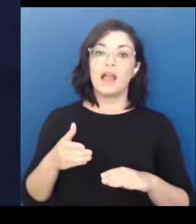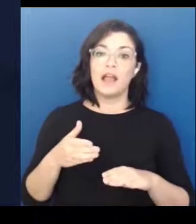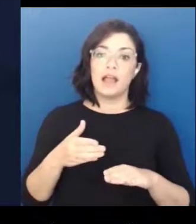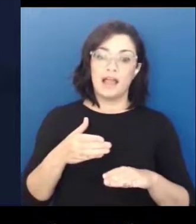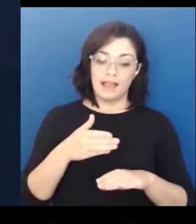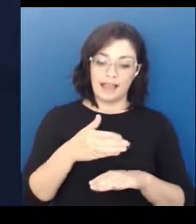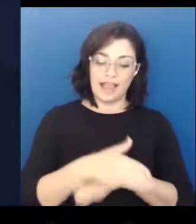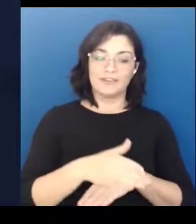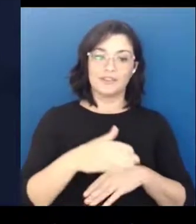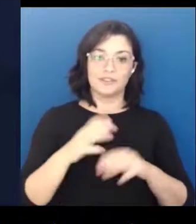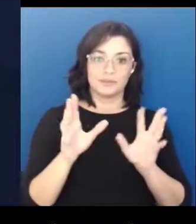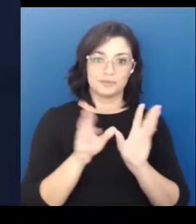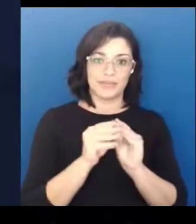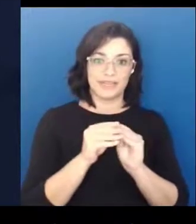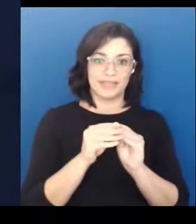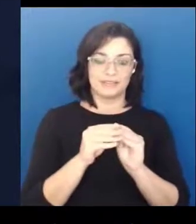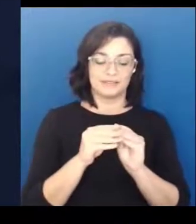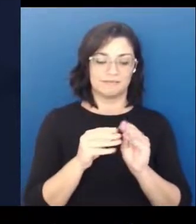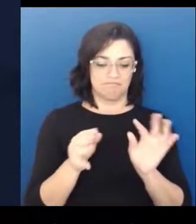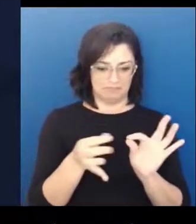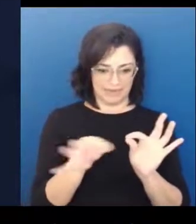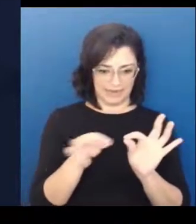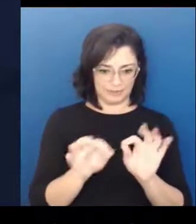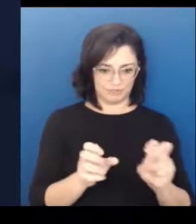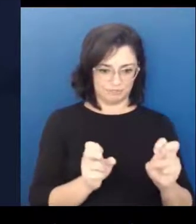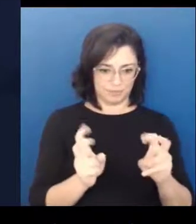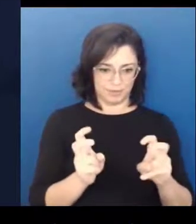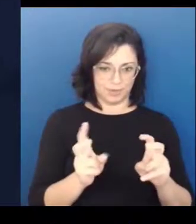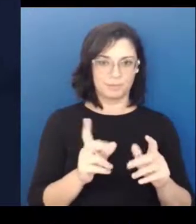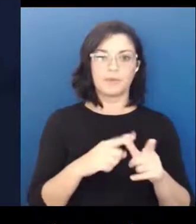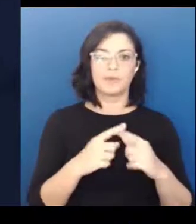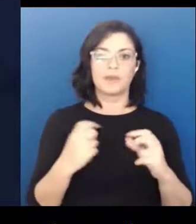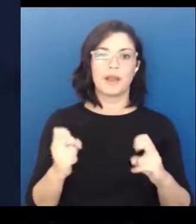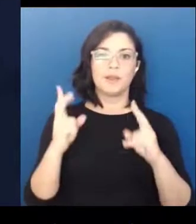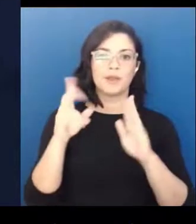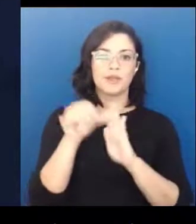channel so that they can be shared. If you have questions